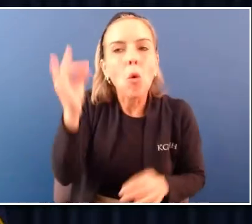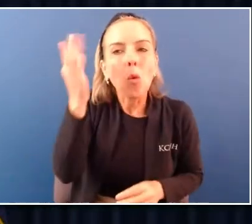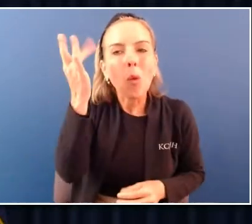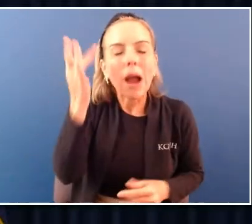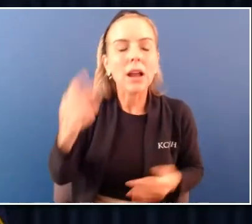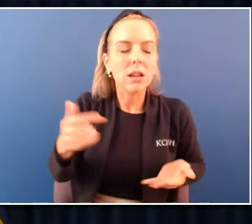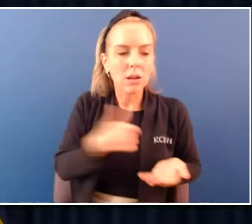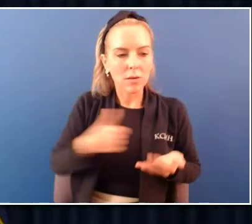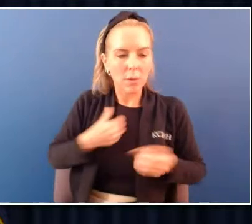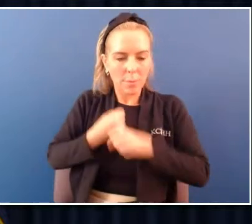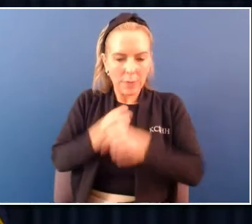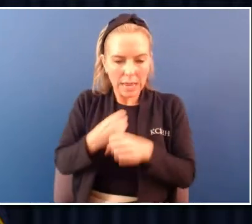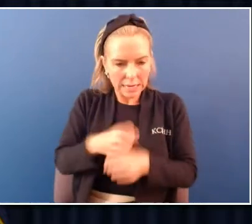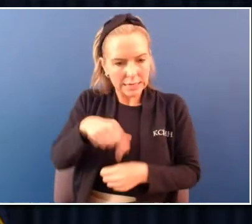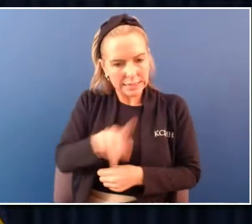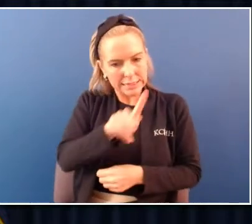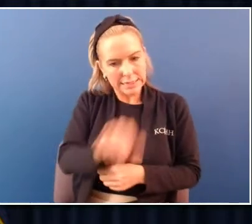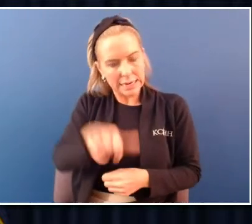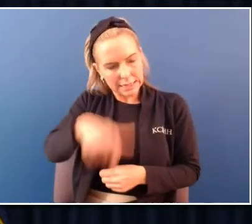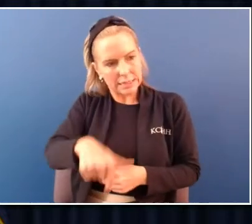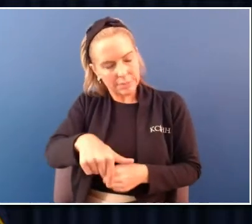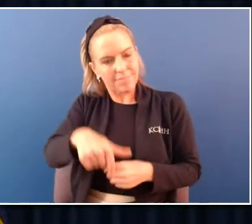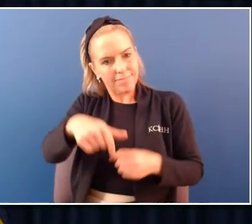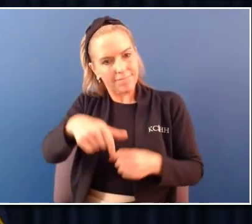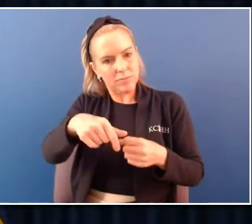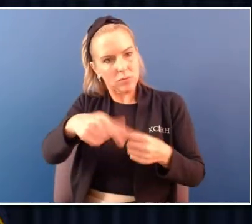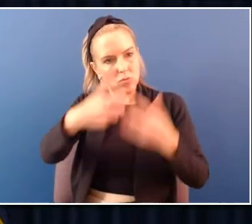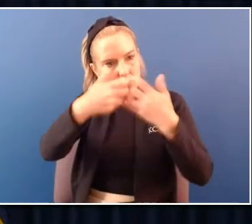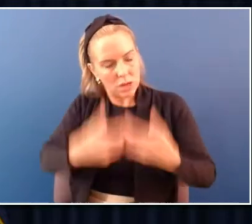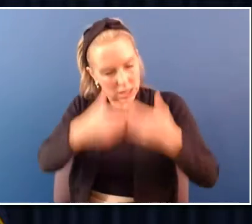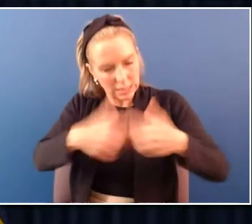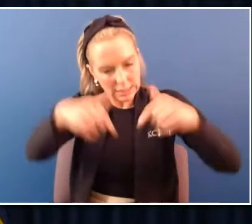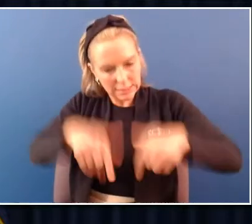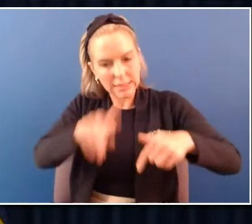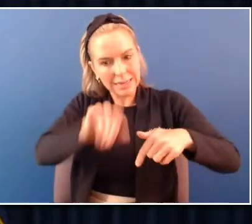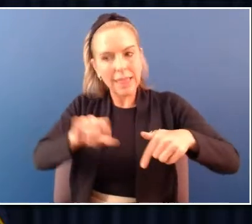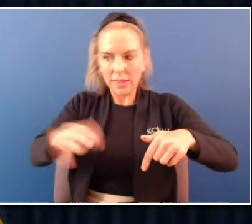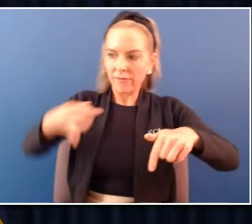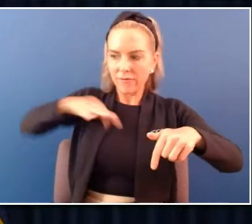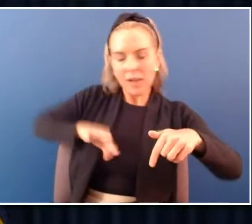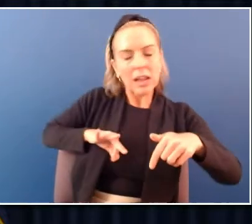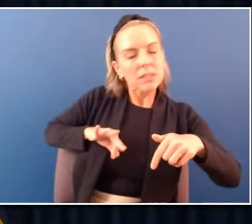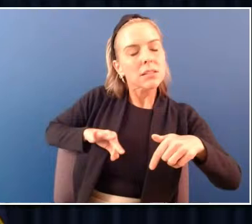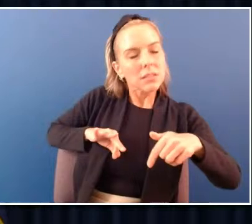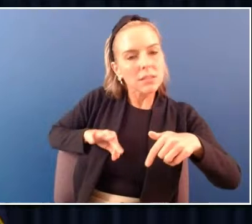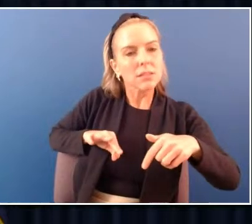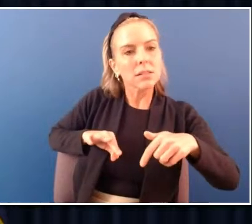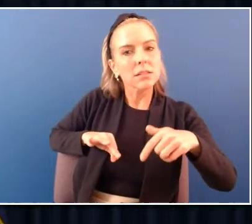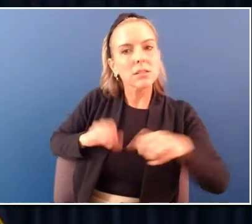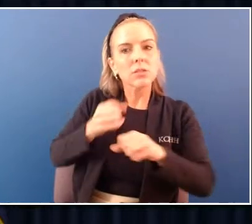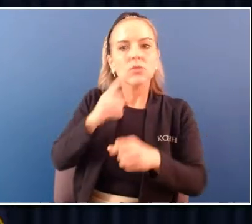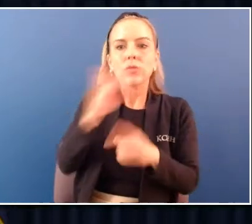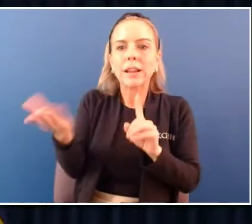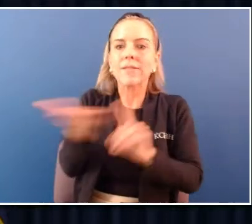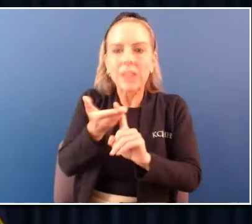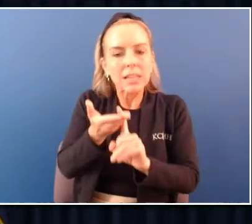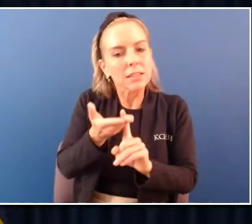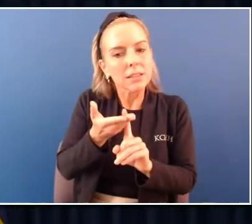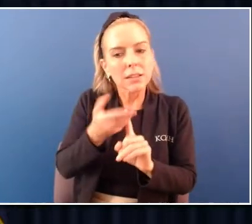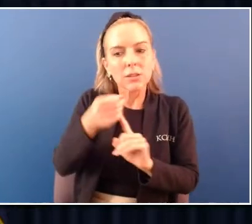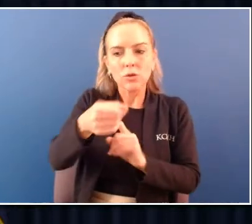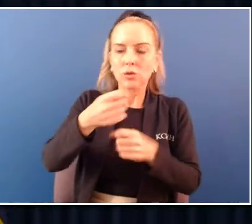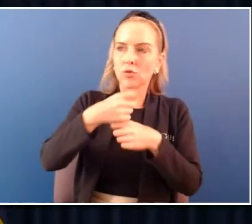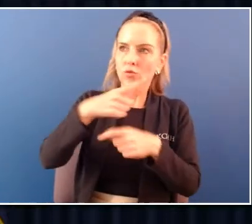making things in Kentucky as one of the advantages that we have to convince you to make things in Kentucky, that you can